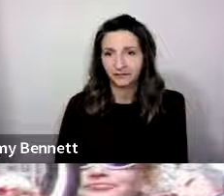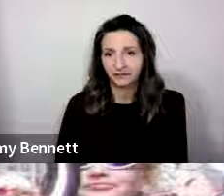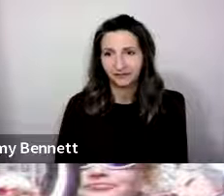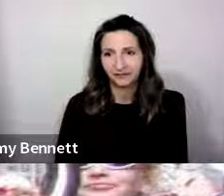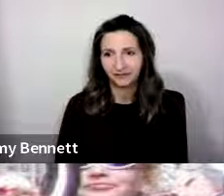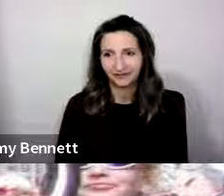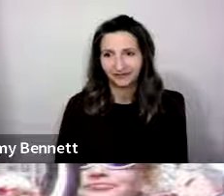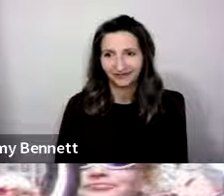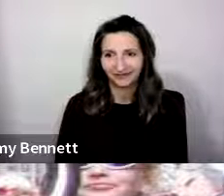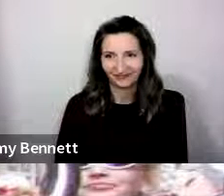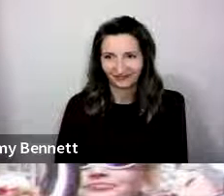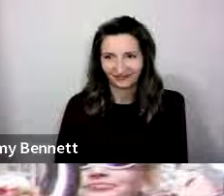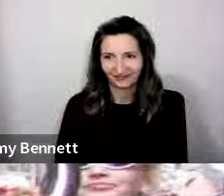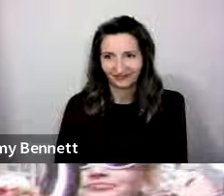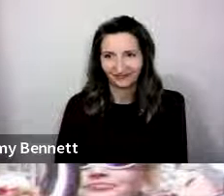Carnival.